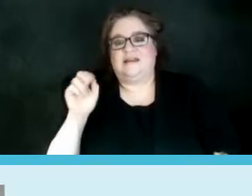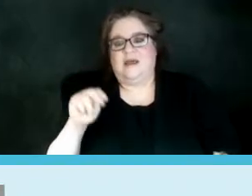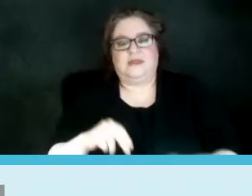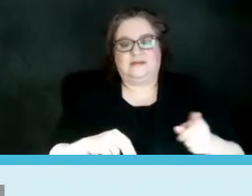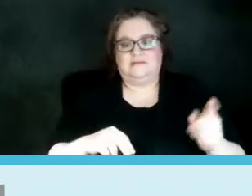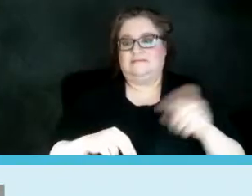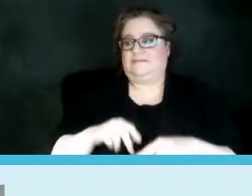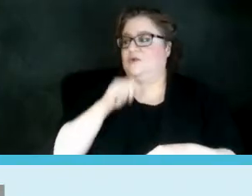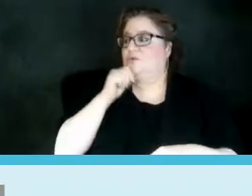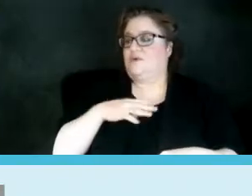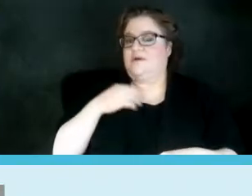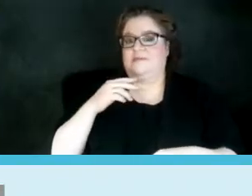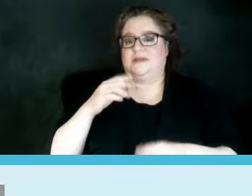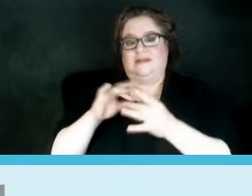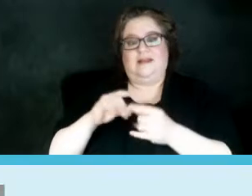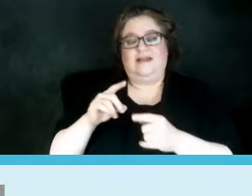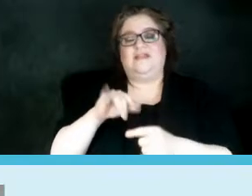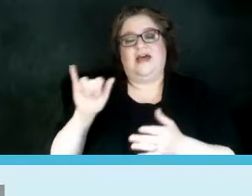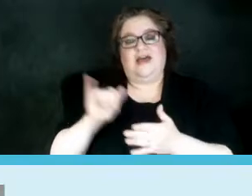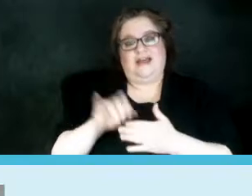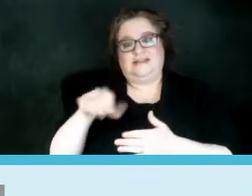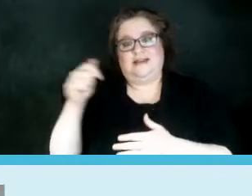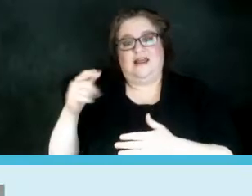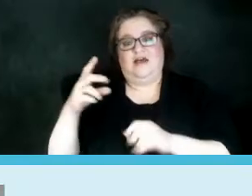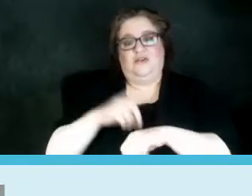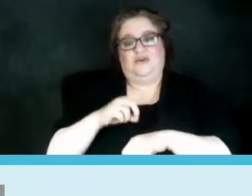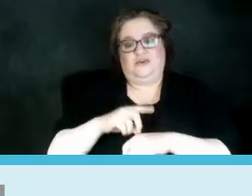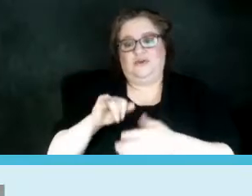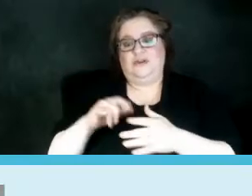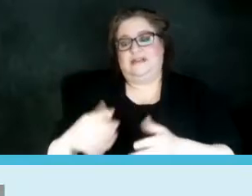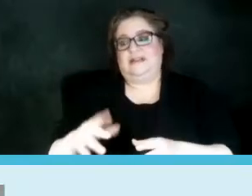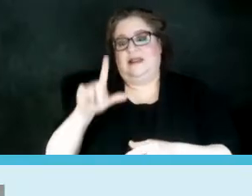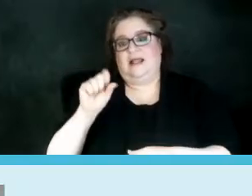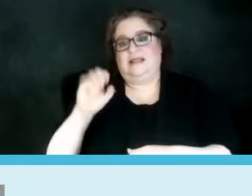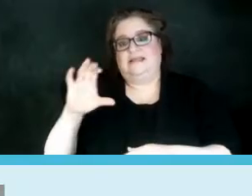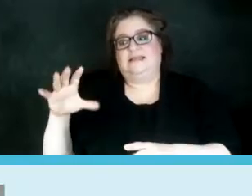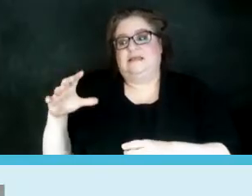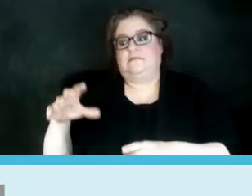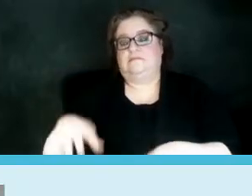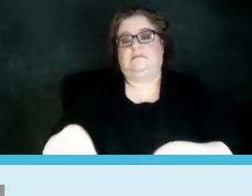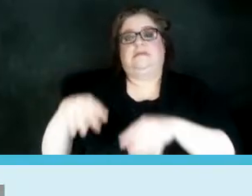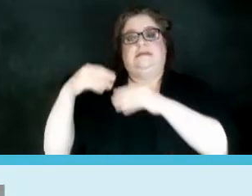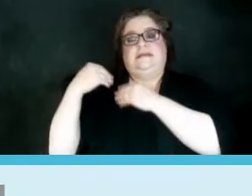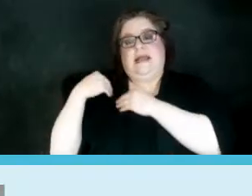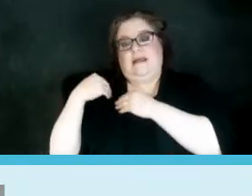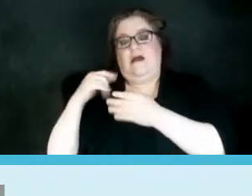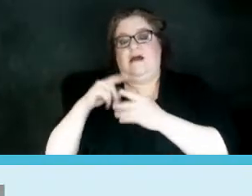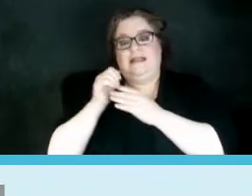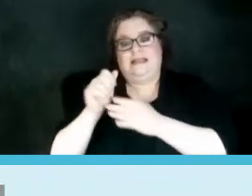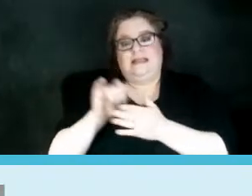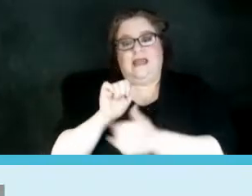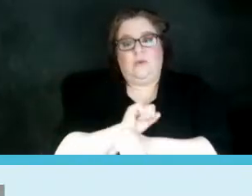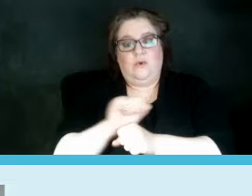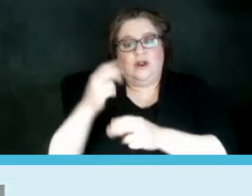note, that's another one of the duties that LSCs kind of take on as a responsibility, leading that that work and